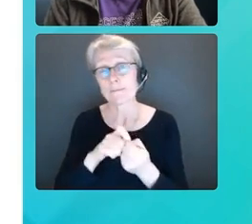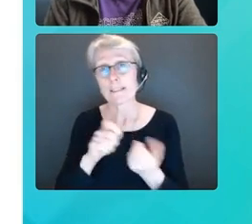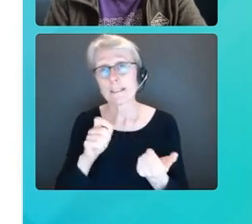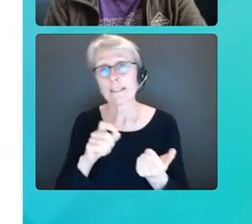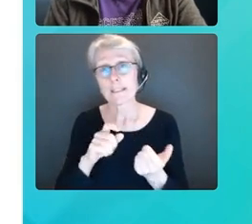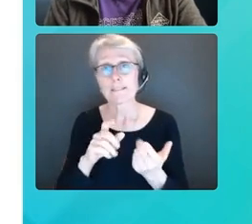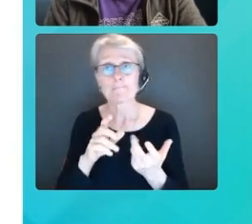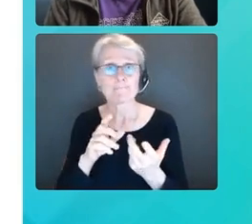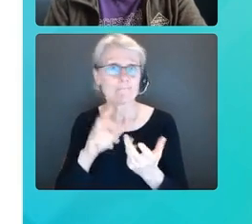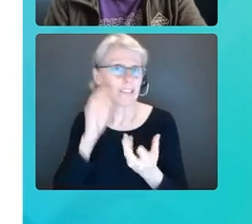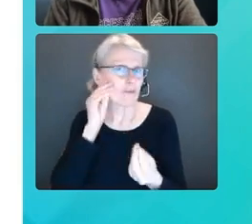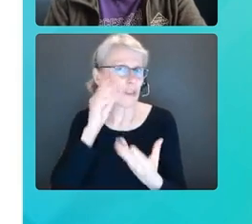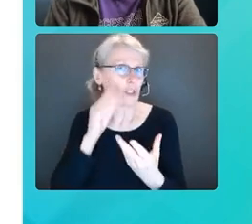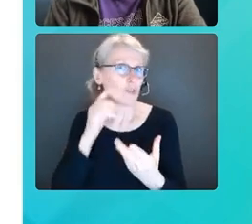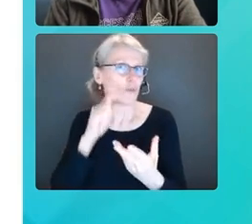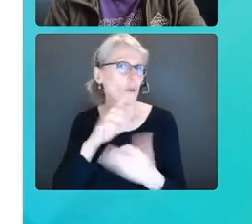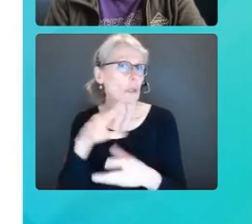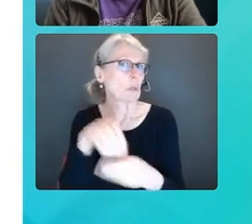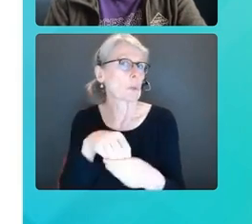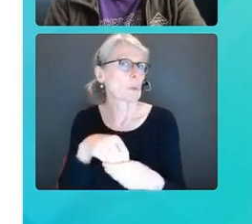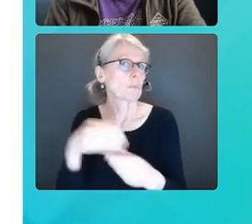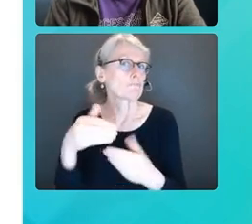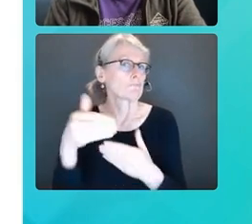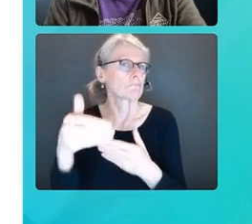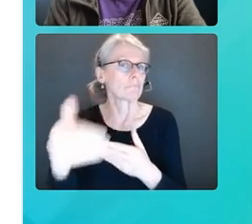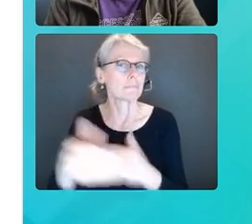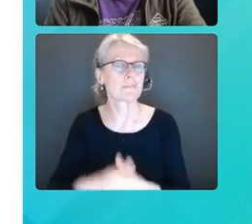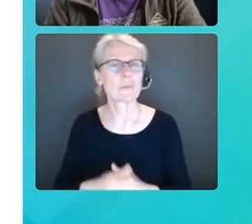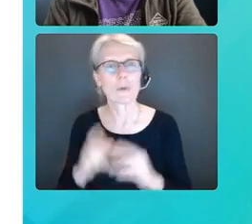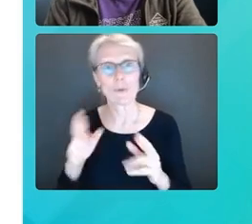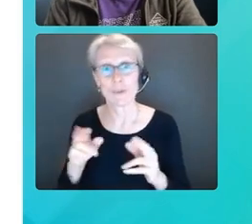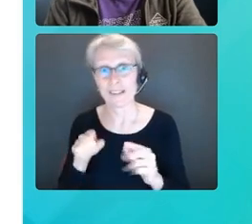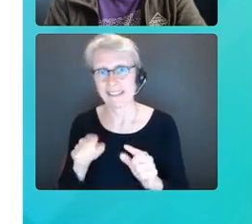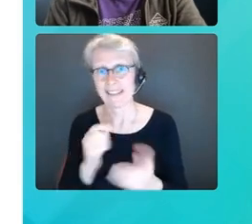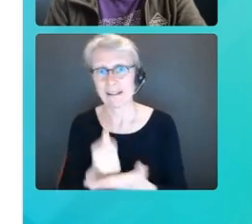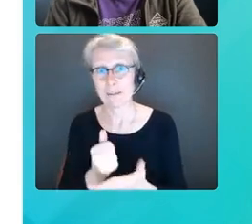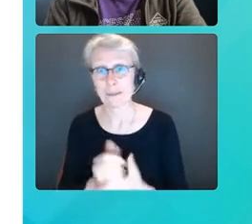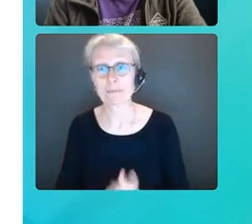in a later time. But hopefully this helps.